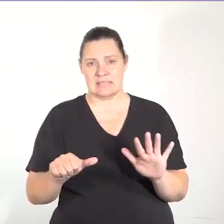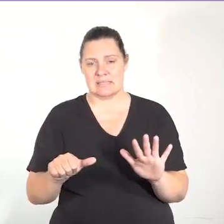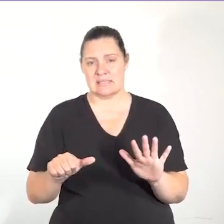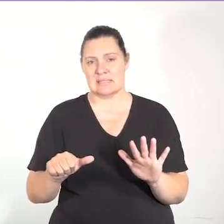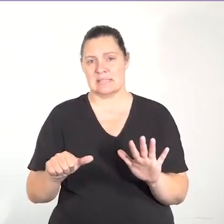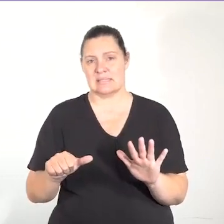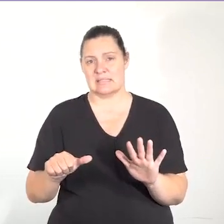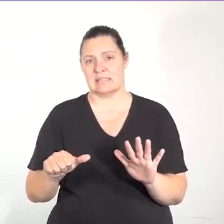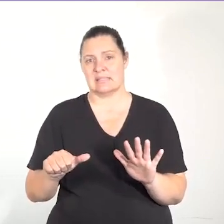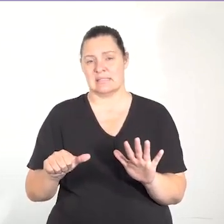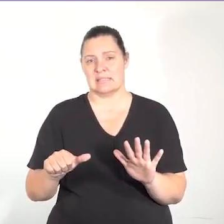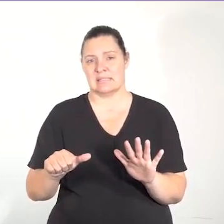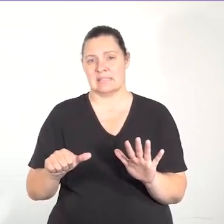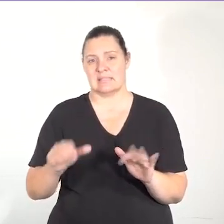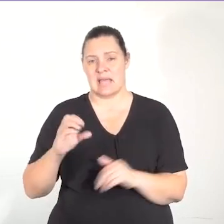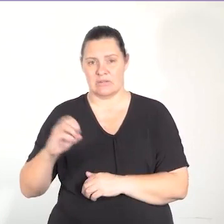12,600